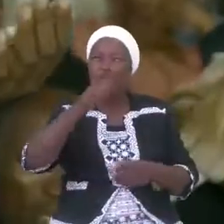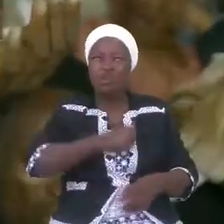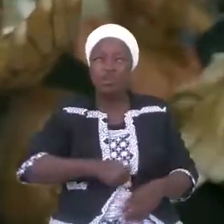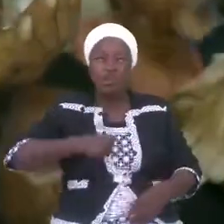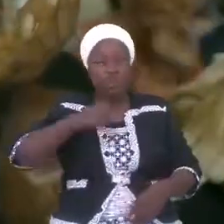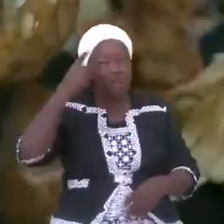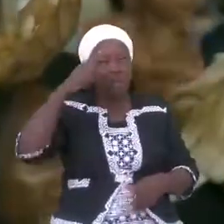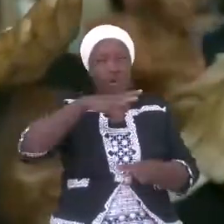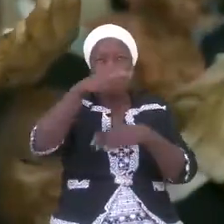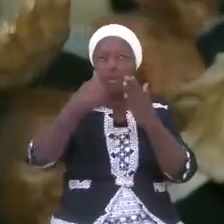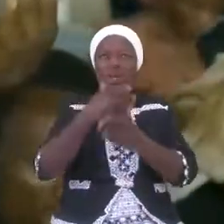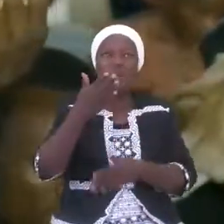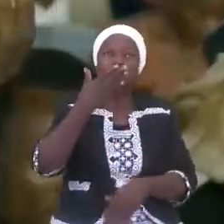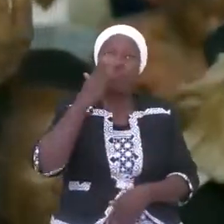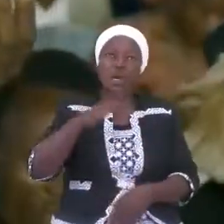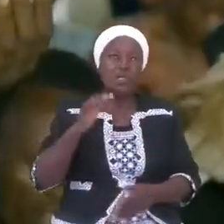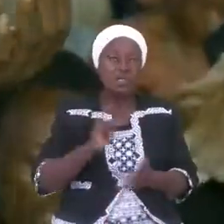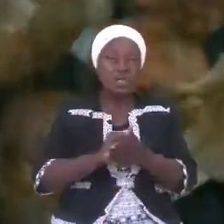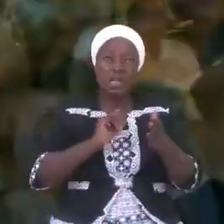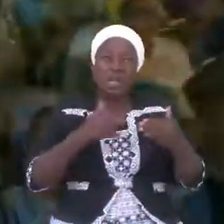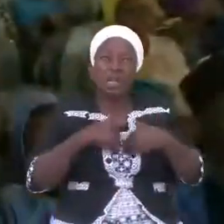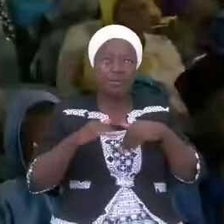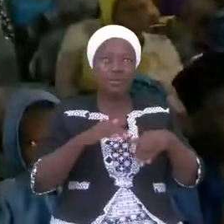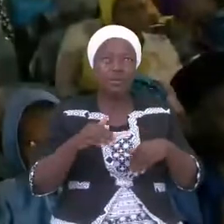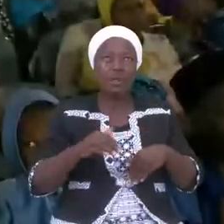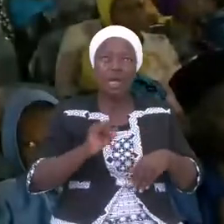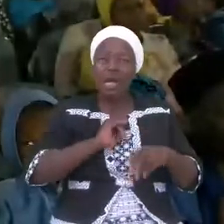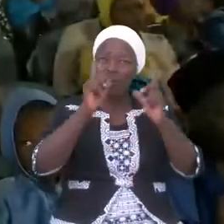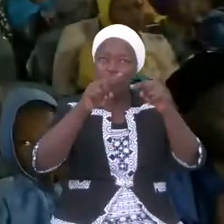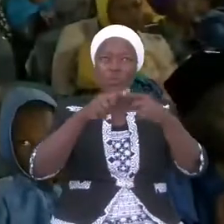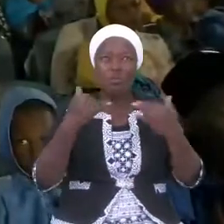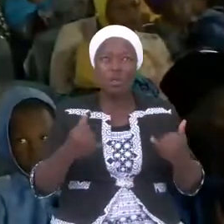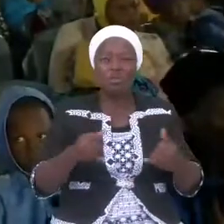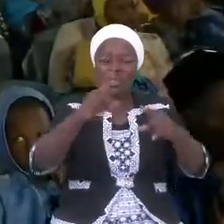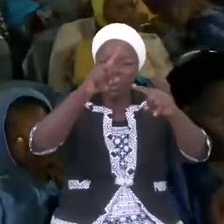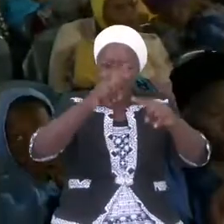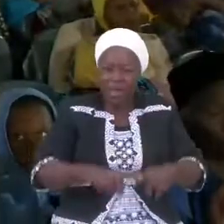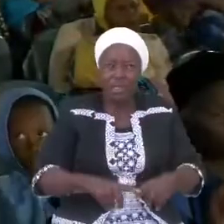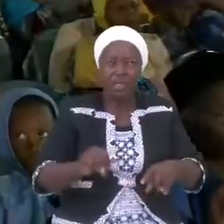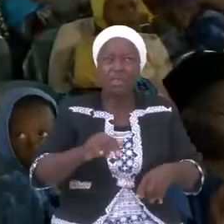to you now, depending not on myself,